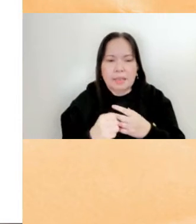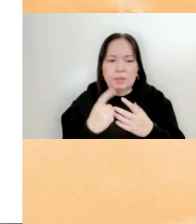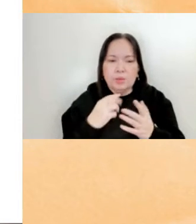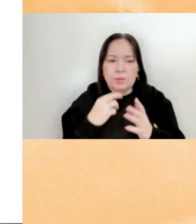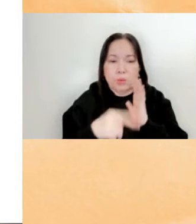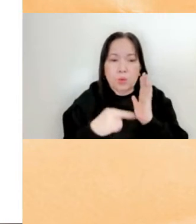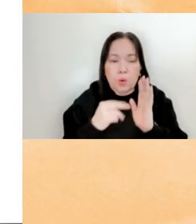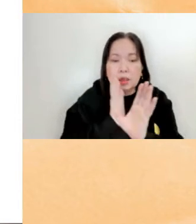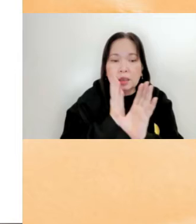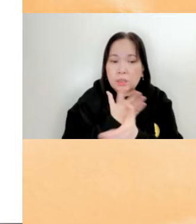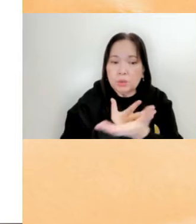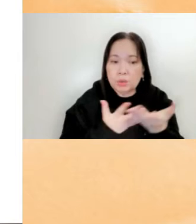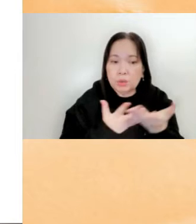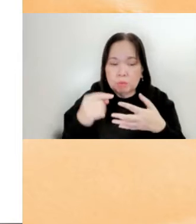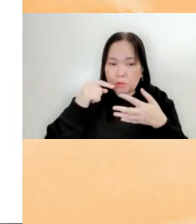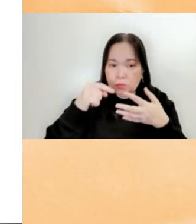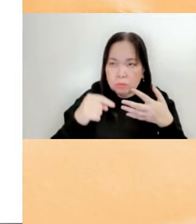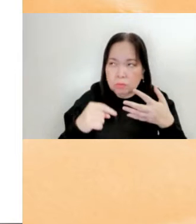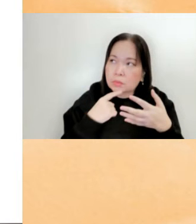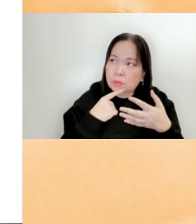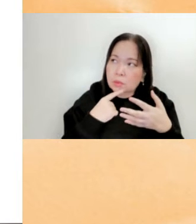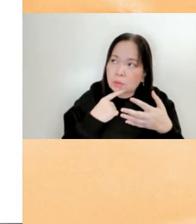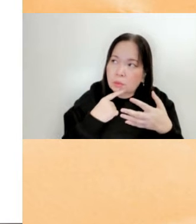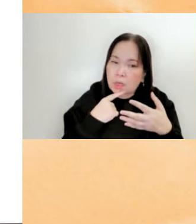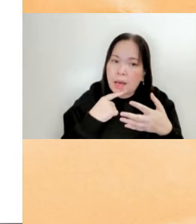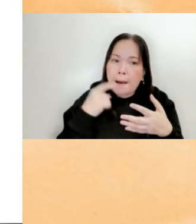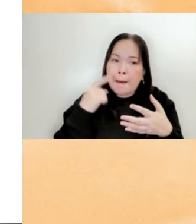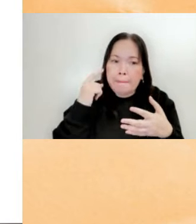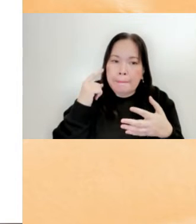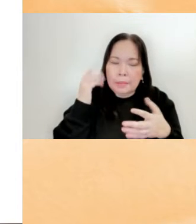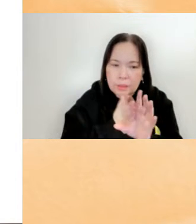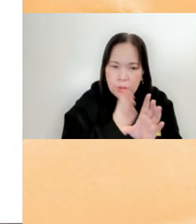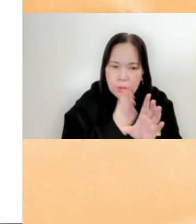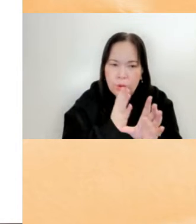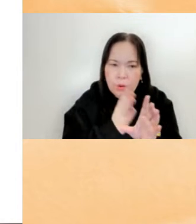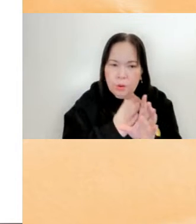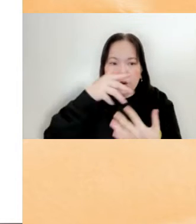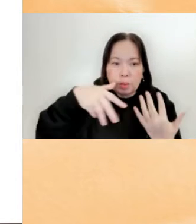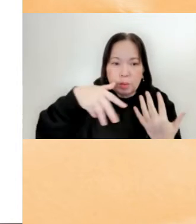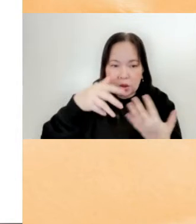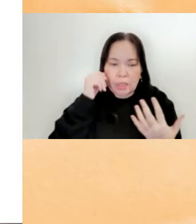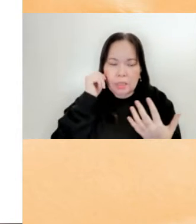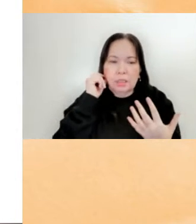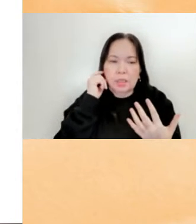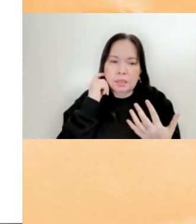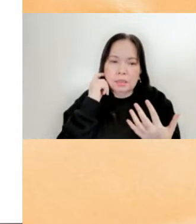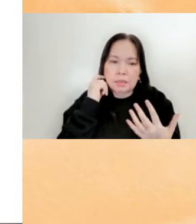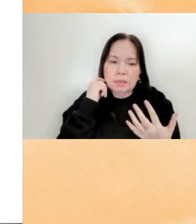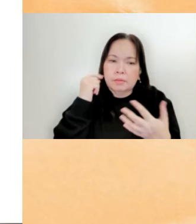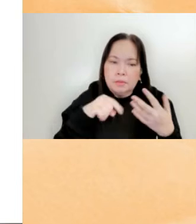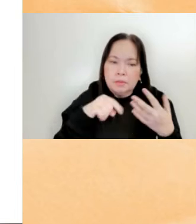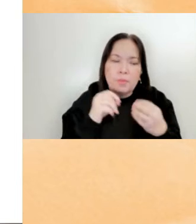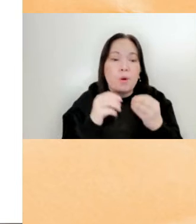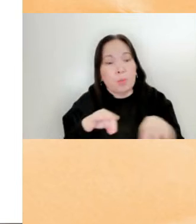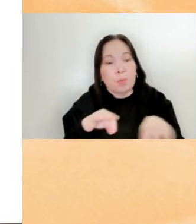The role of psychosocial factors in mental health and illness continue to be very important and may even